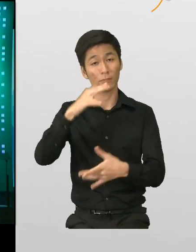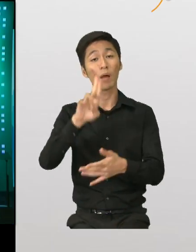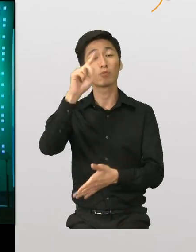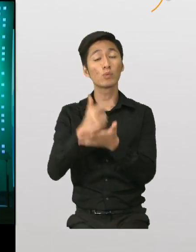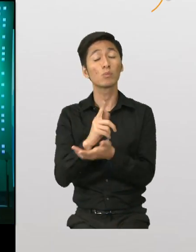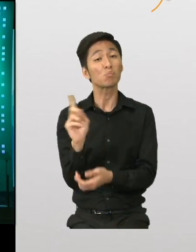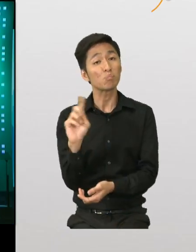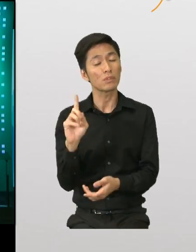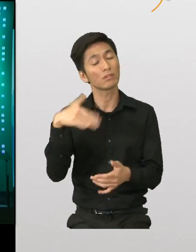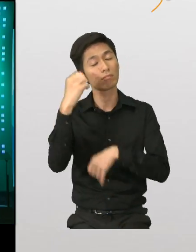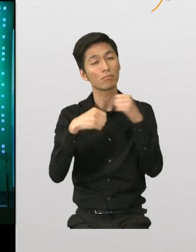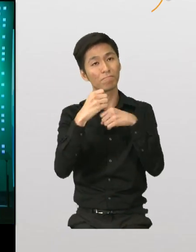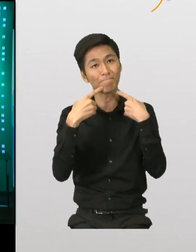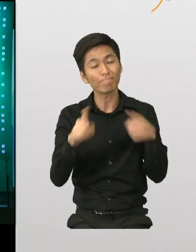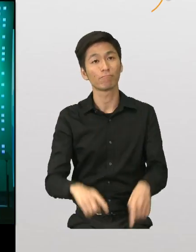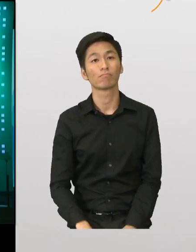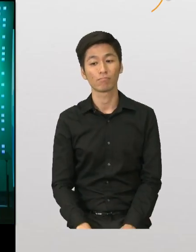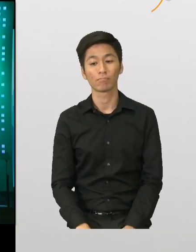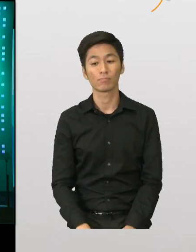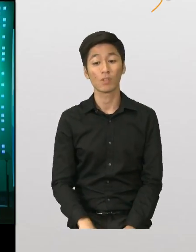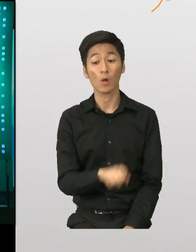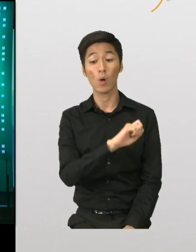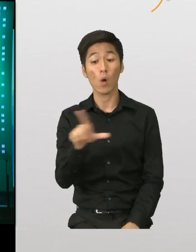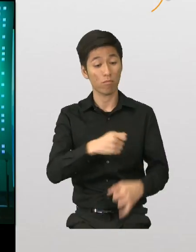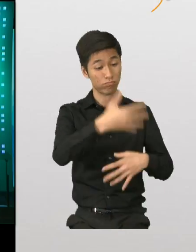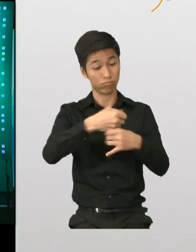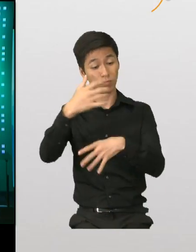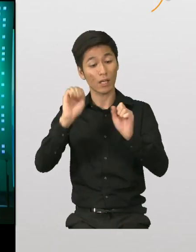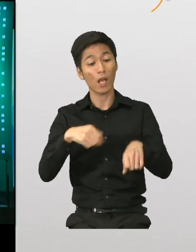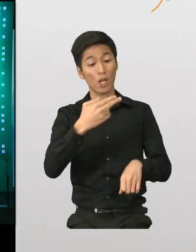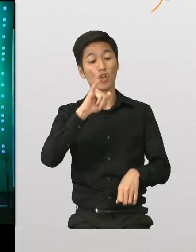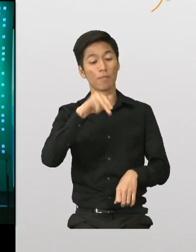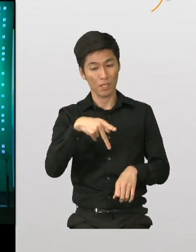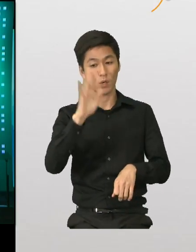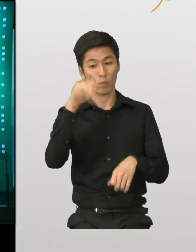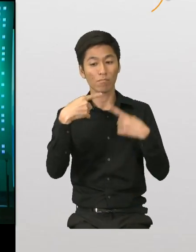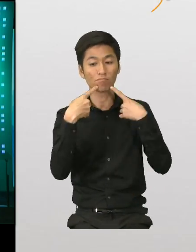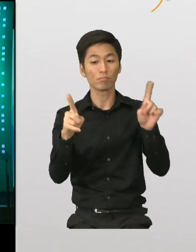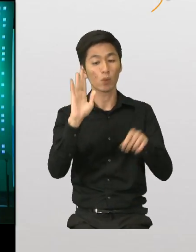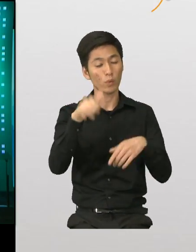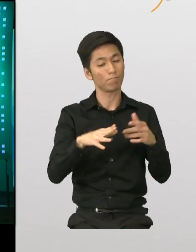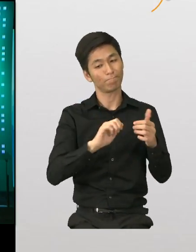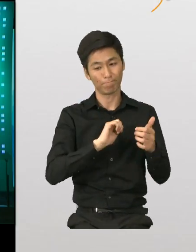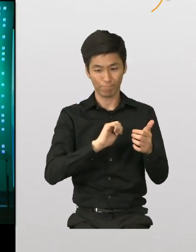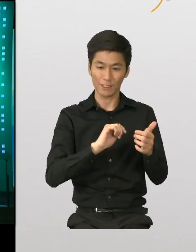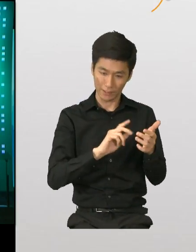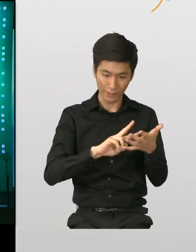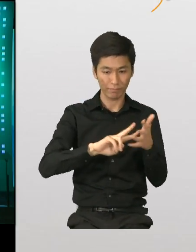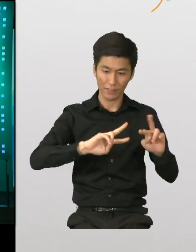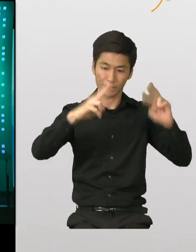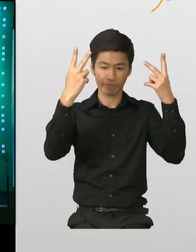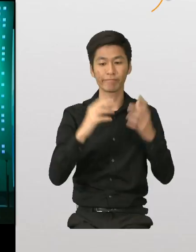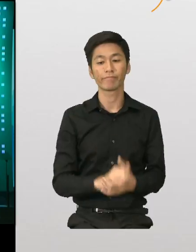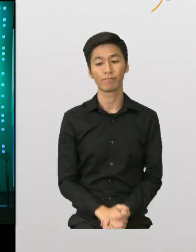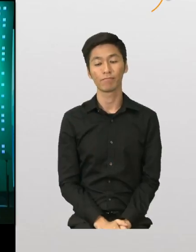a few years, all flats eligible for HIP will have been balloted, hopefully passed, executed, and